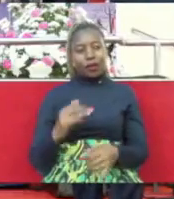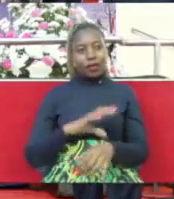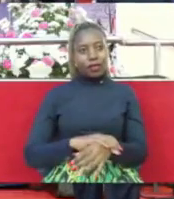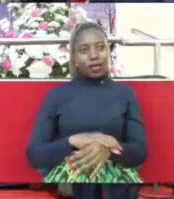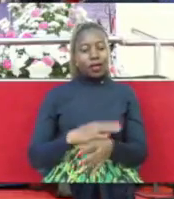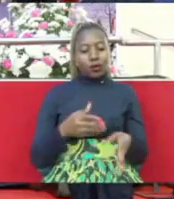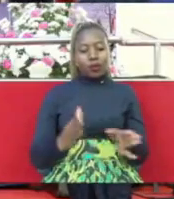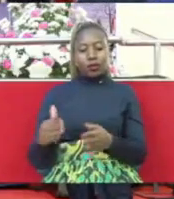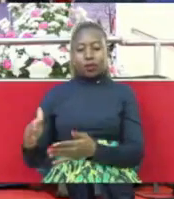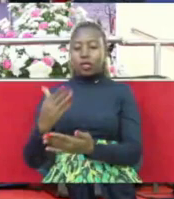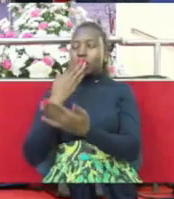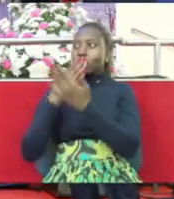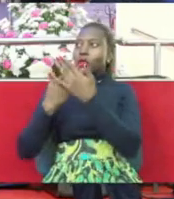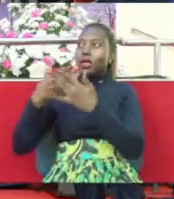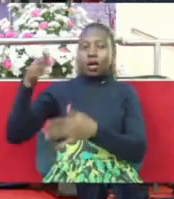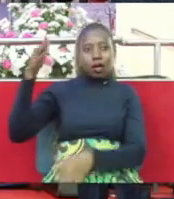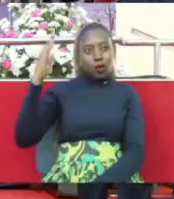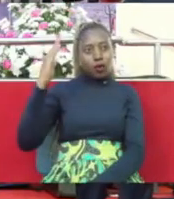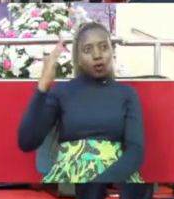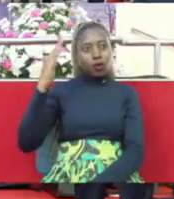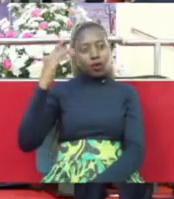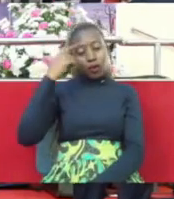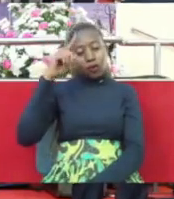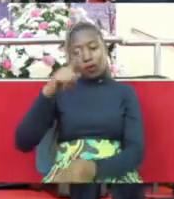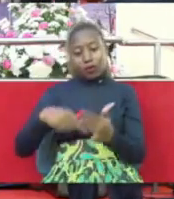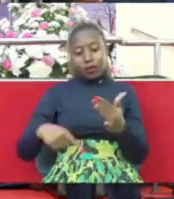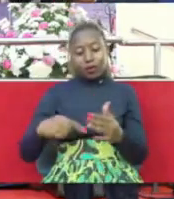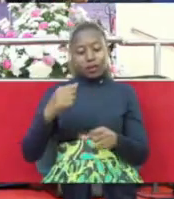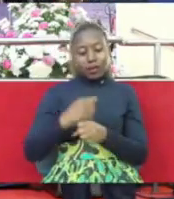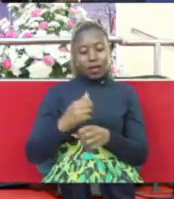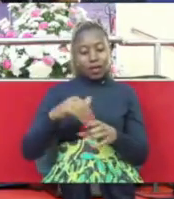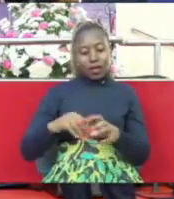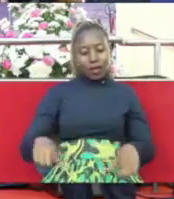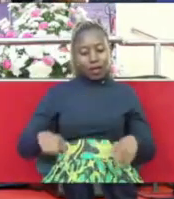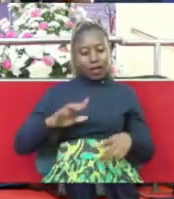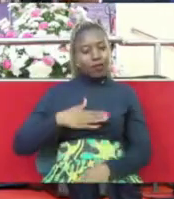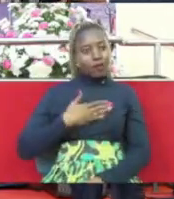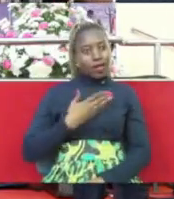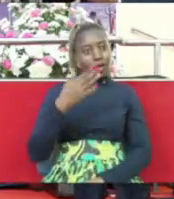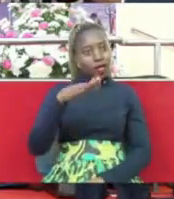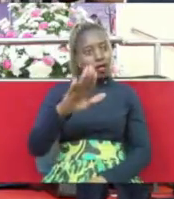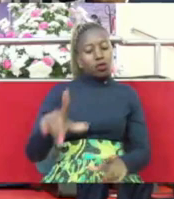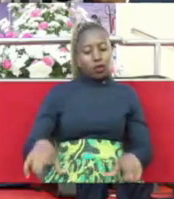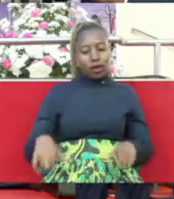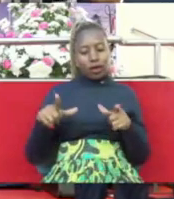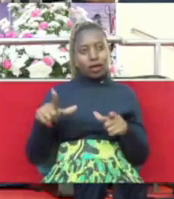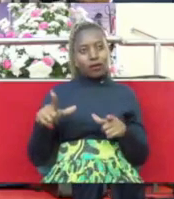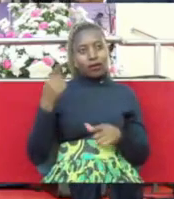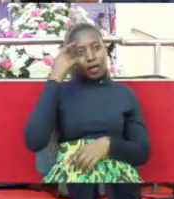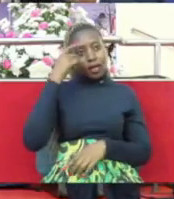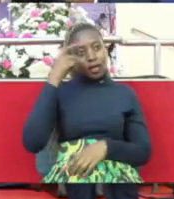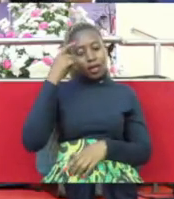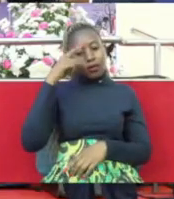kumshukuru Mungu. For that which he's done in my life and in our lives. Kwa sababu ya kitu ambacho amefanya katika maisha yangu na yako. And for this opportunity to just bring the